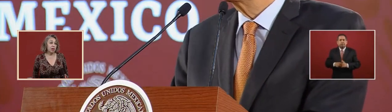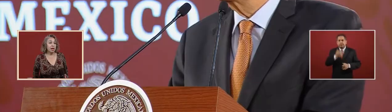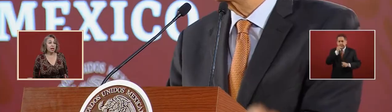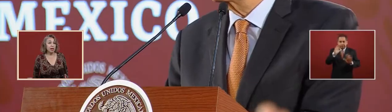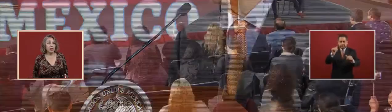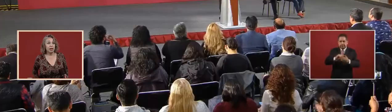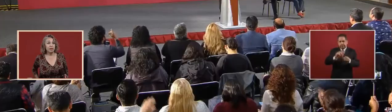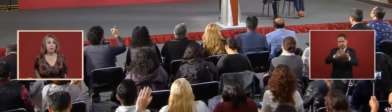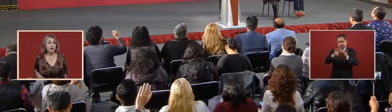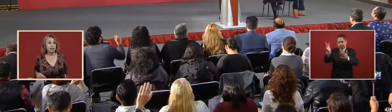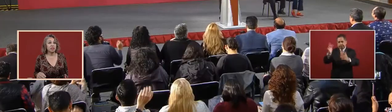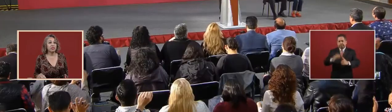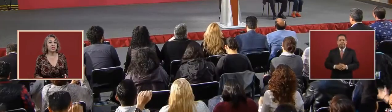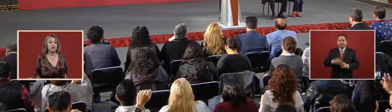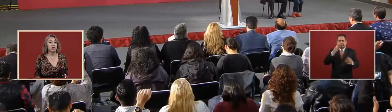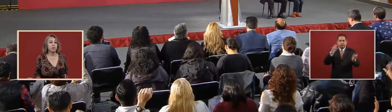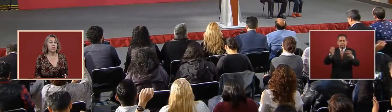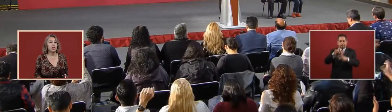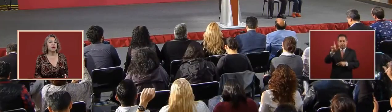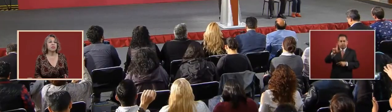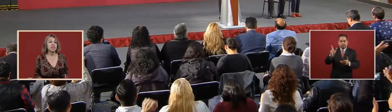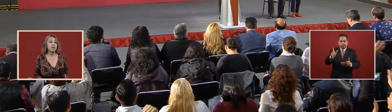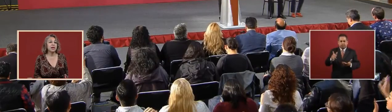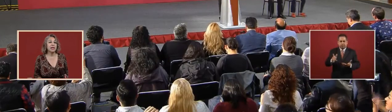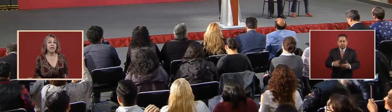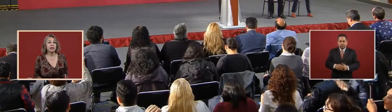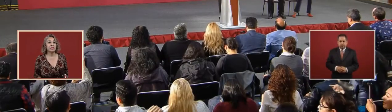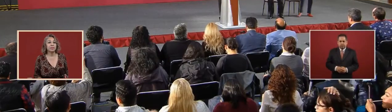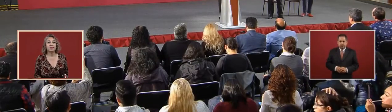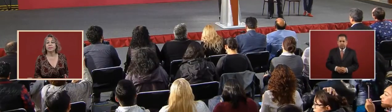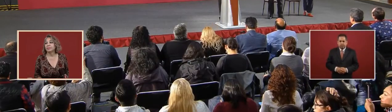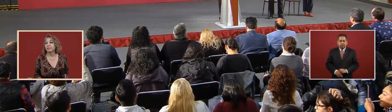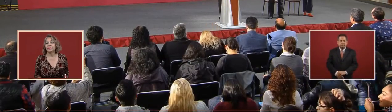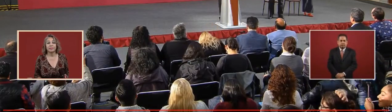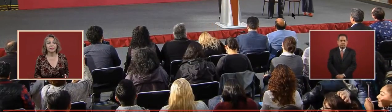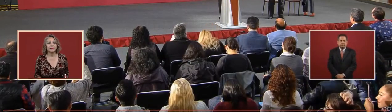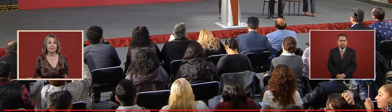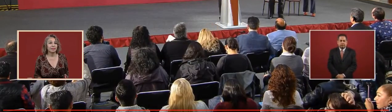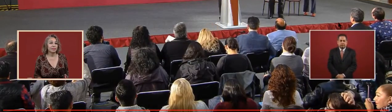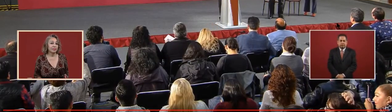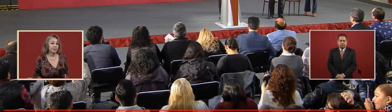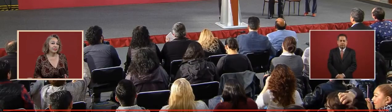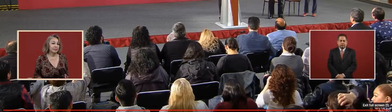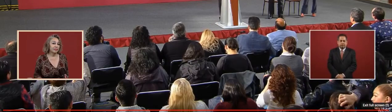or a government at the service of a group. Lunes. We'll see you Monday.